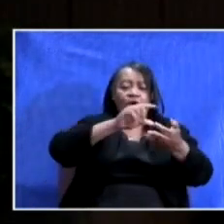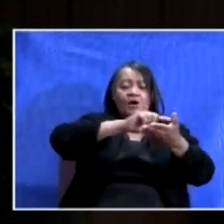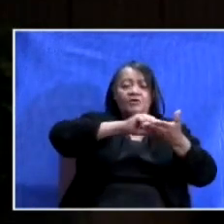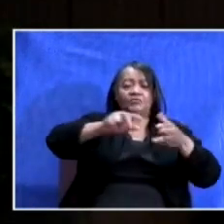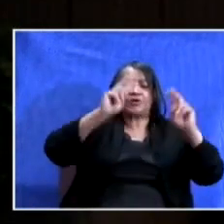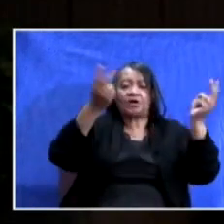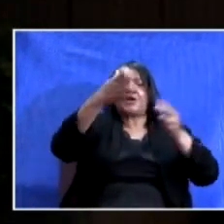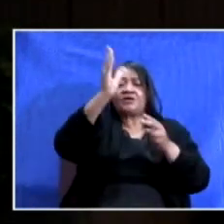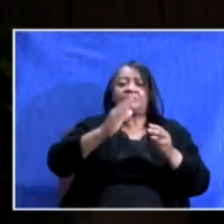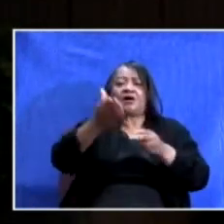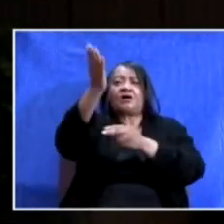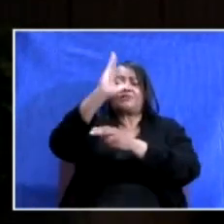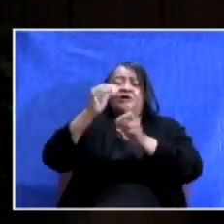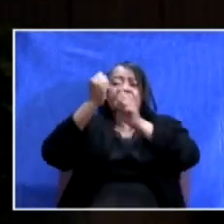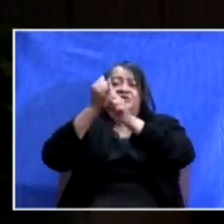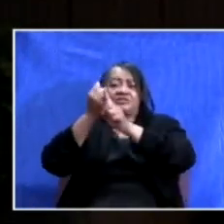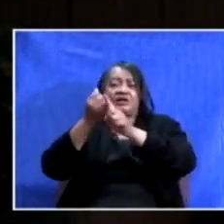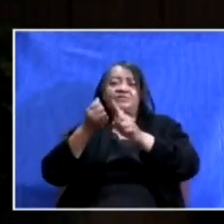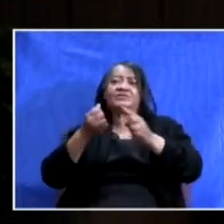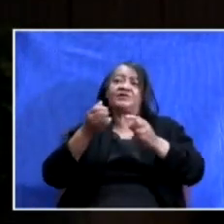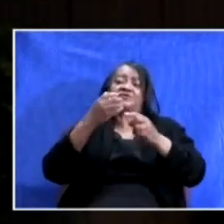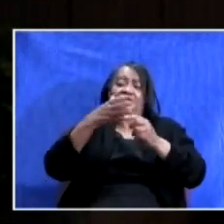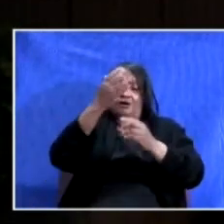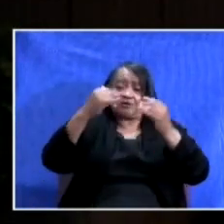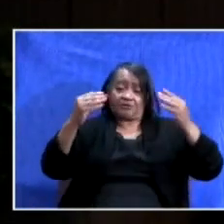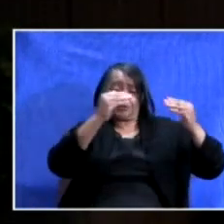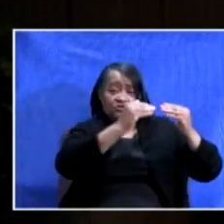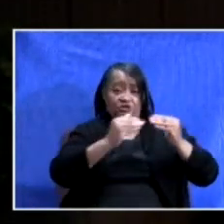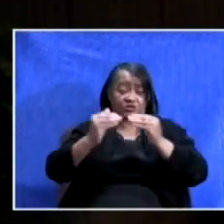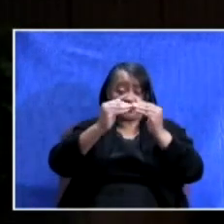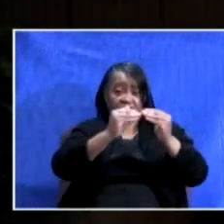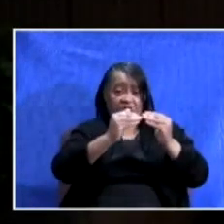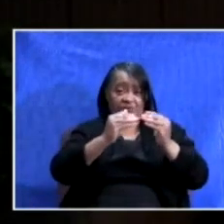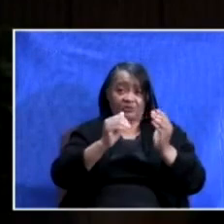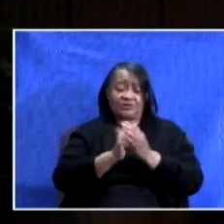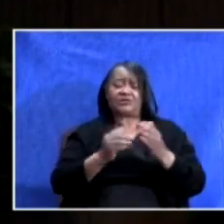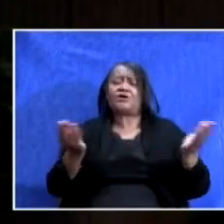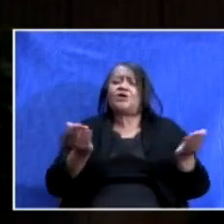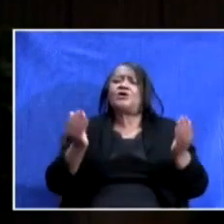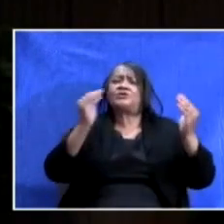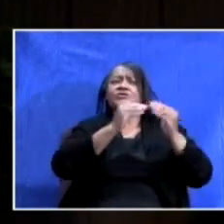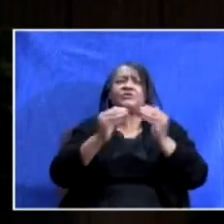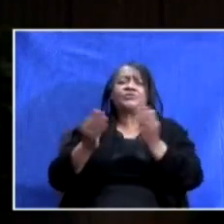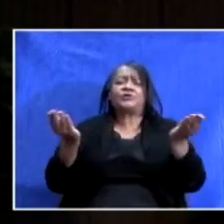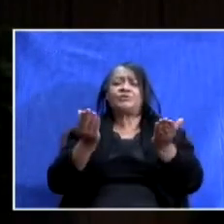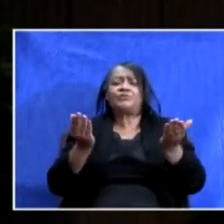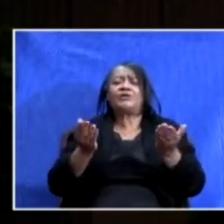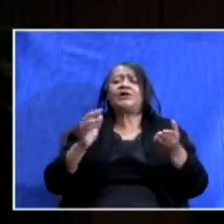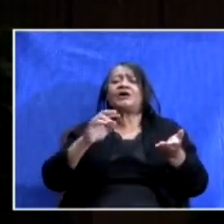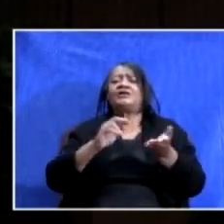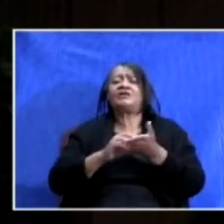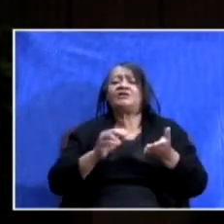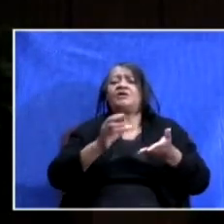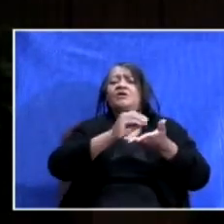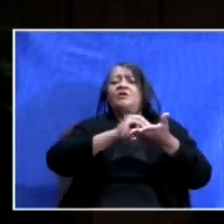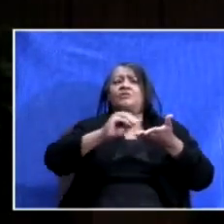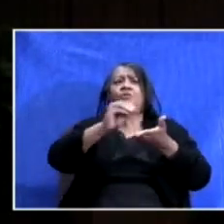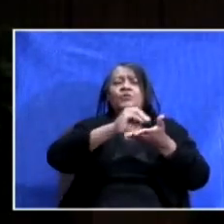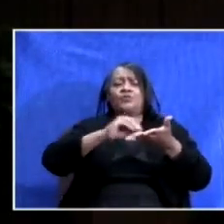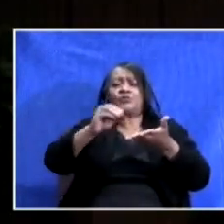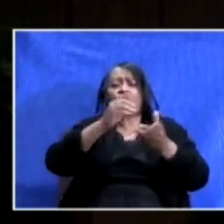that God is a God of justice. What is justice? Justice is simply righting